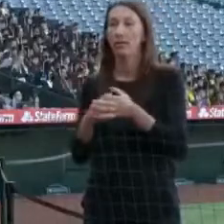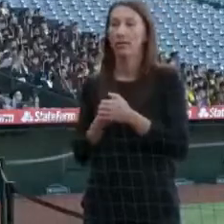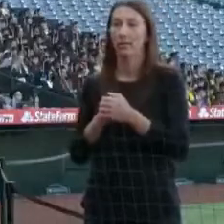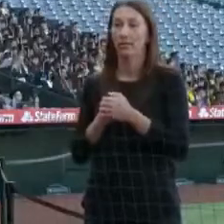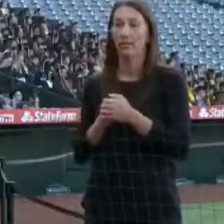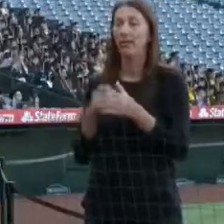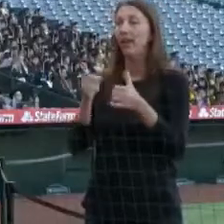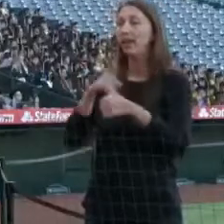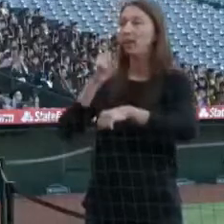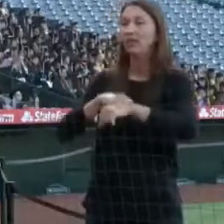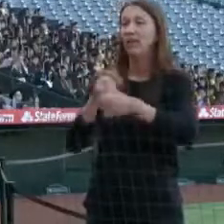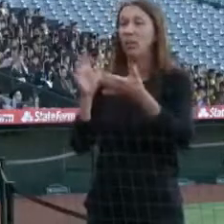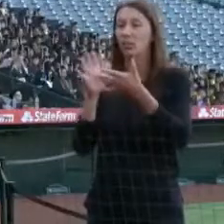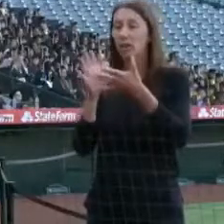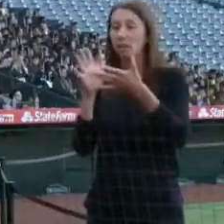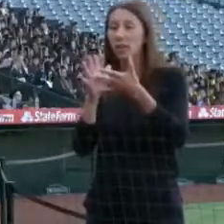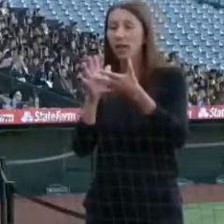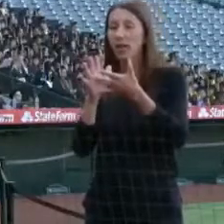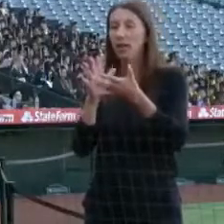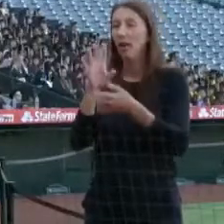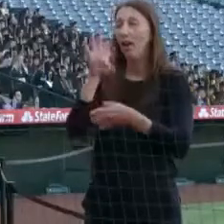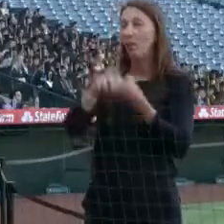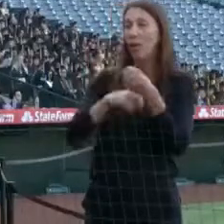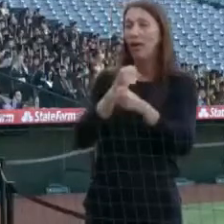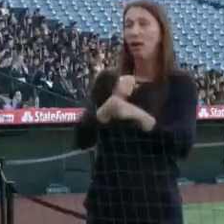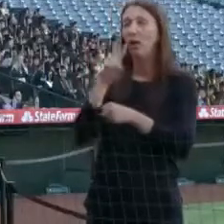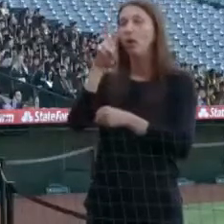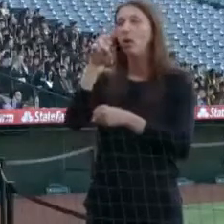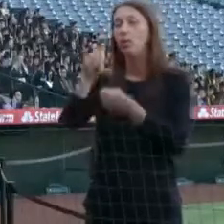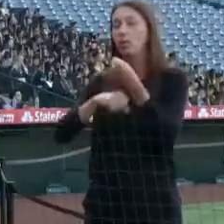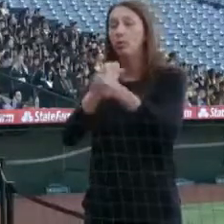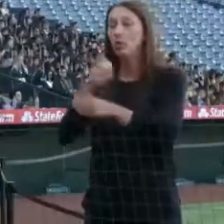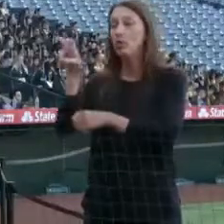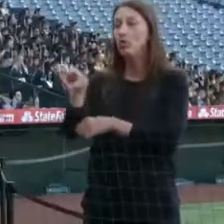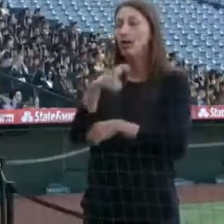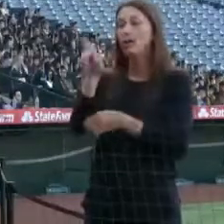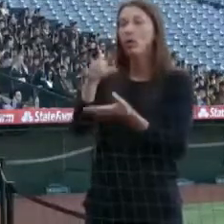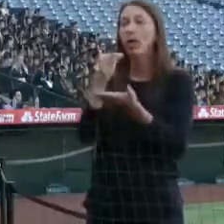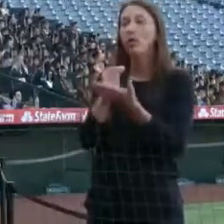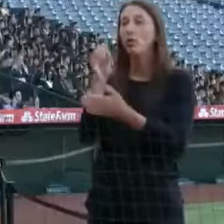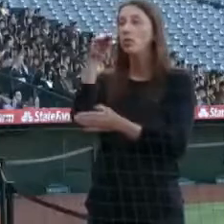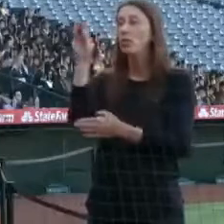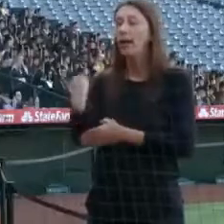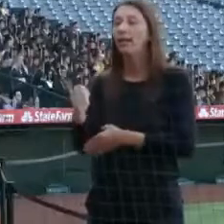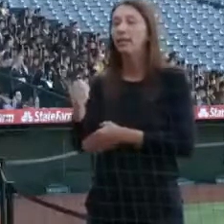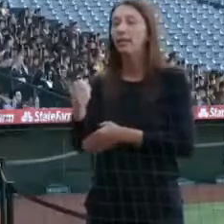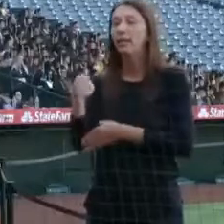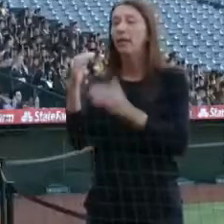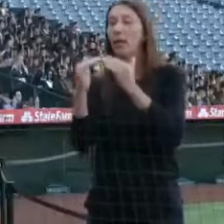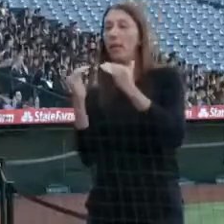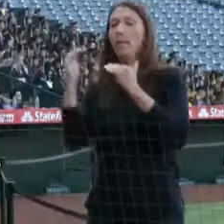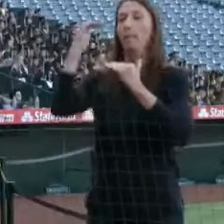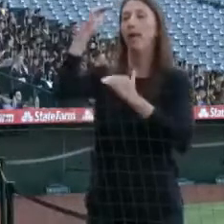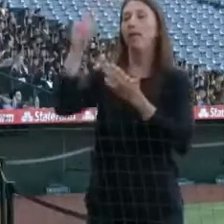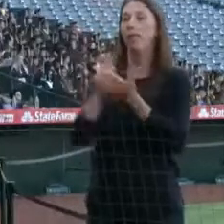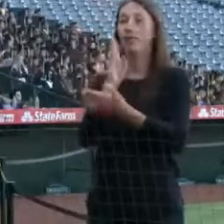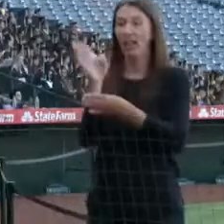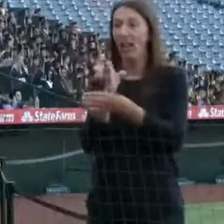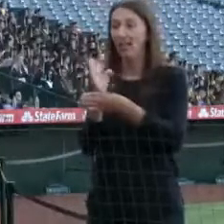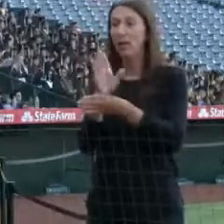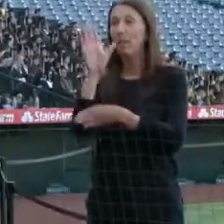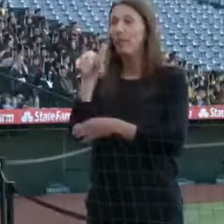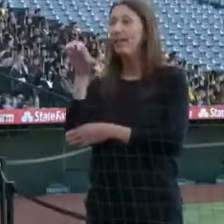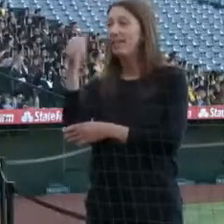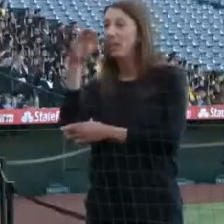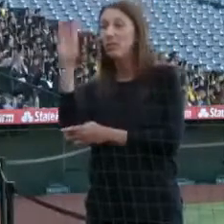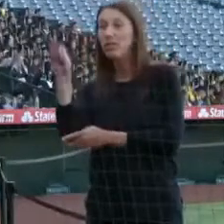freshman 4-year and 2-year transfer graduation rates exceed the university averages by